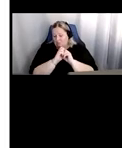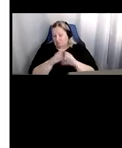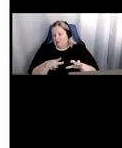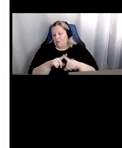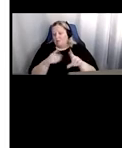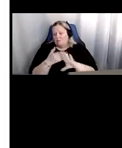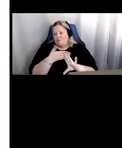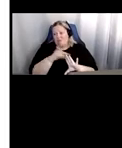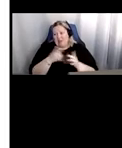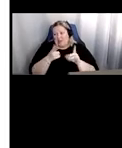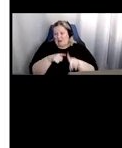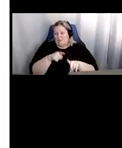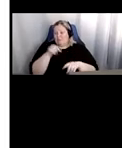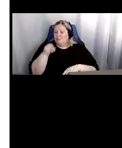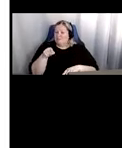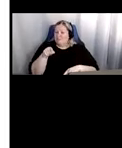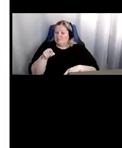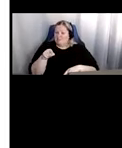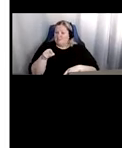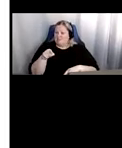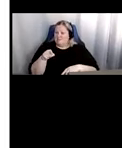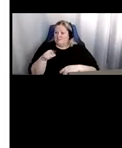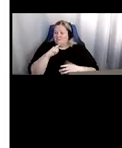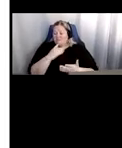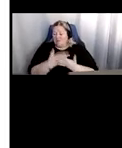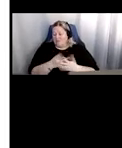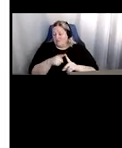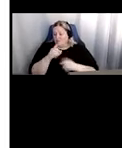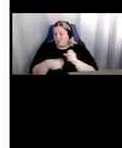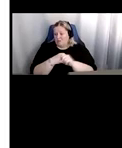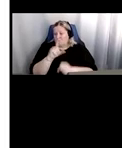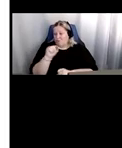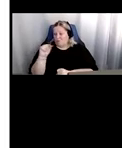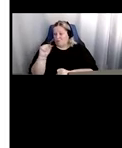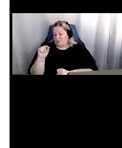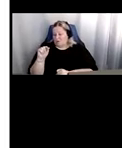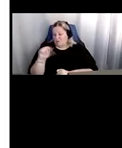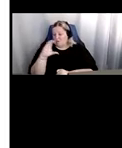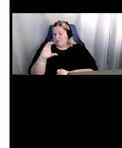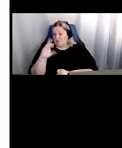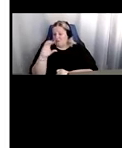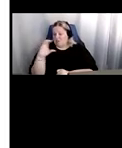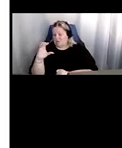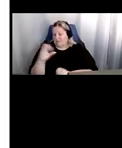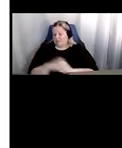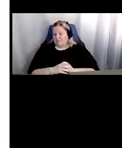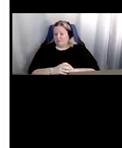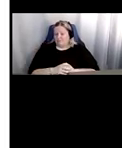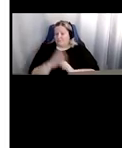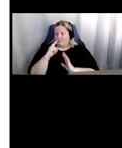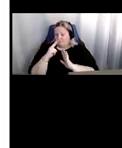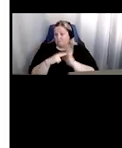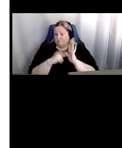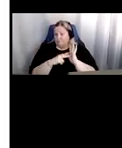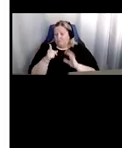the pandemic happened, these are stats from 2020 from the Centers of Disease Control. And I will just read them to